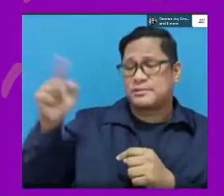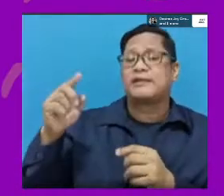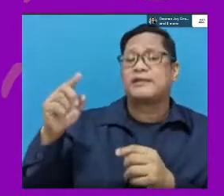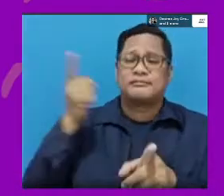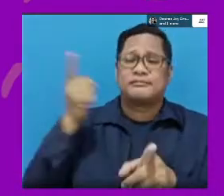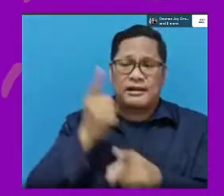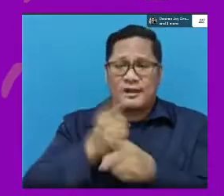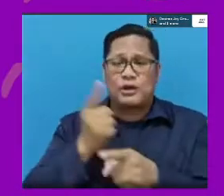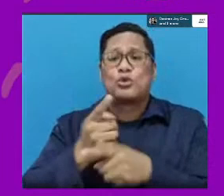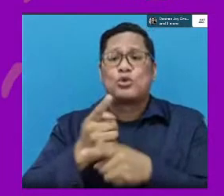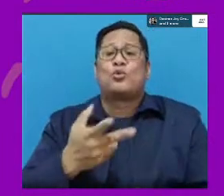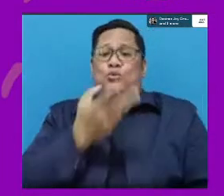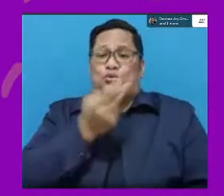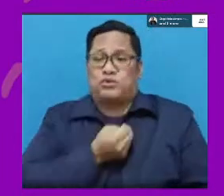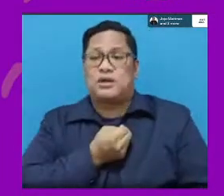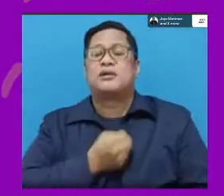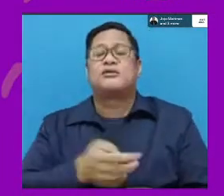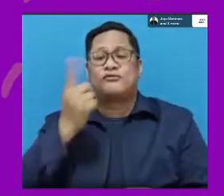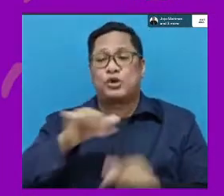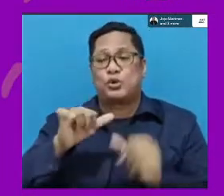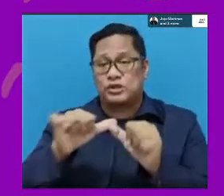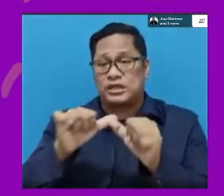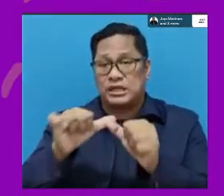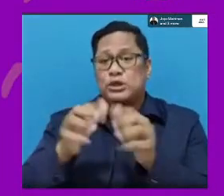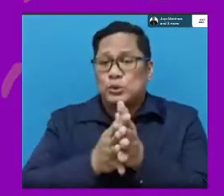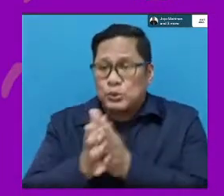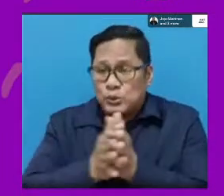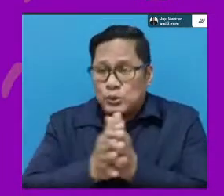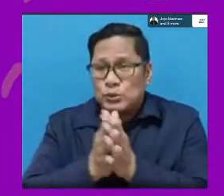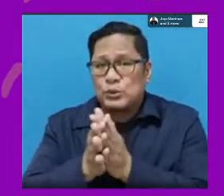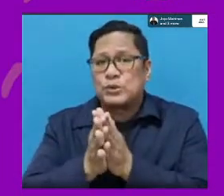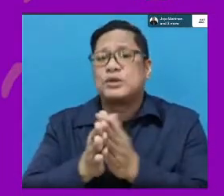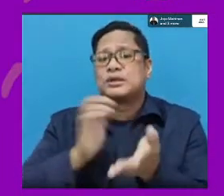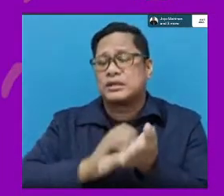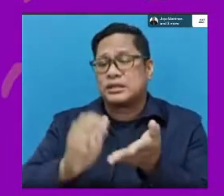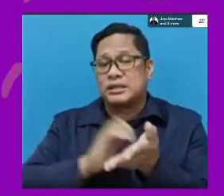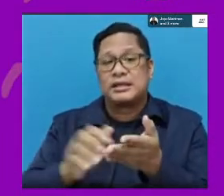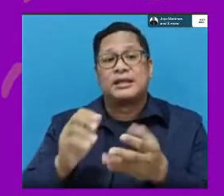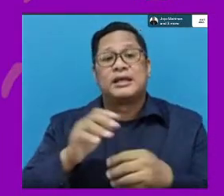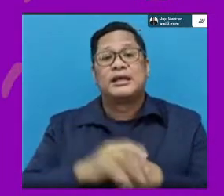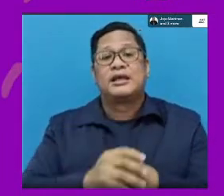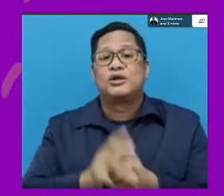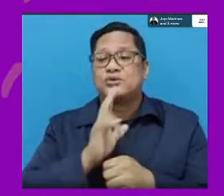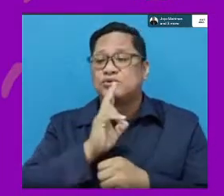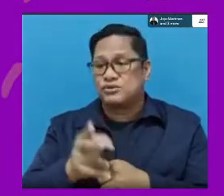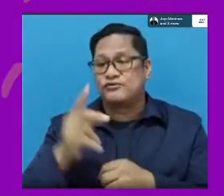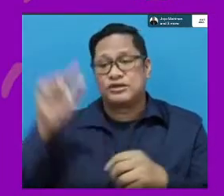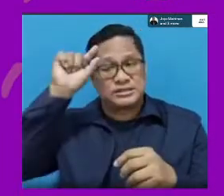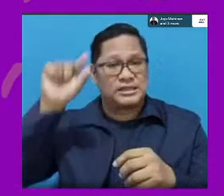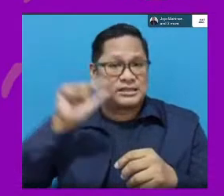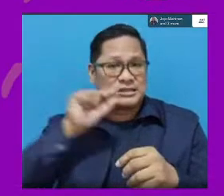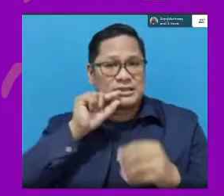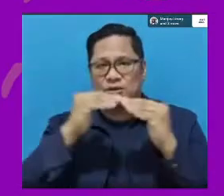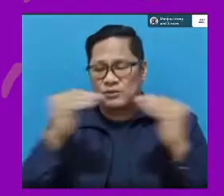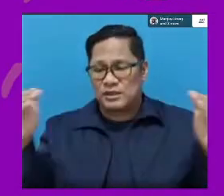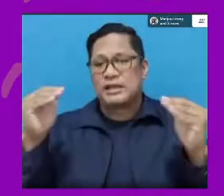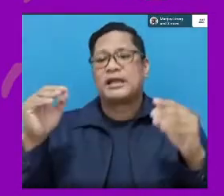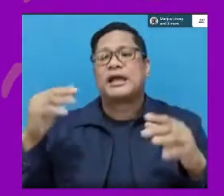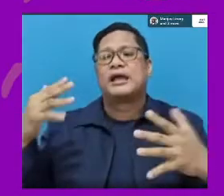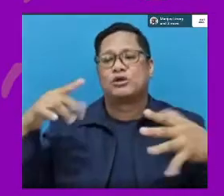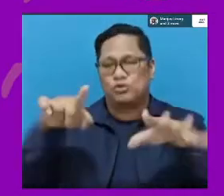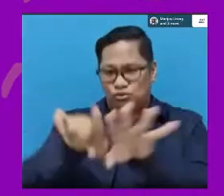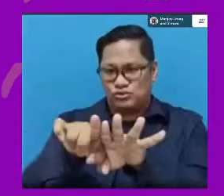that our continuing efforts emphasize and ensure gender equality and